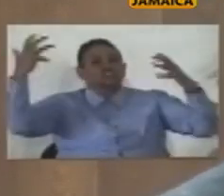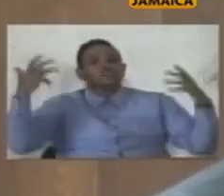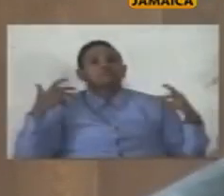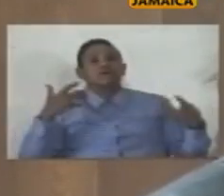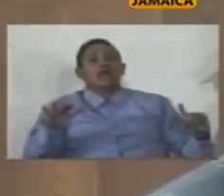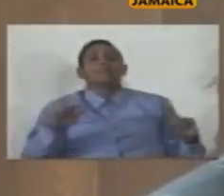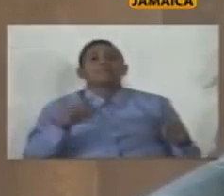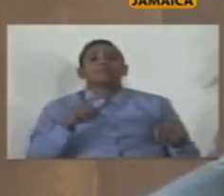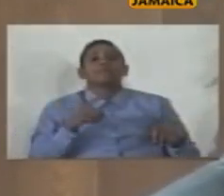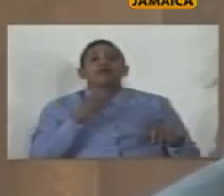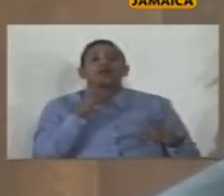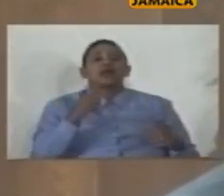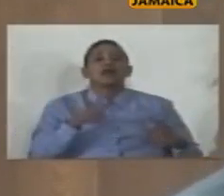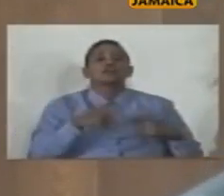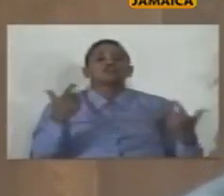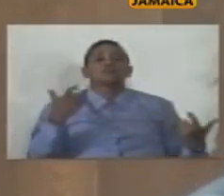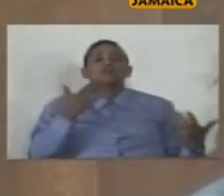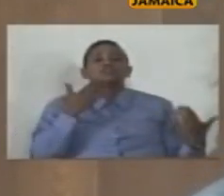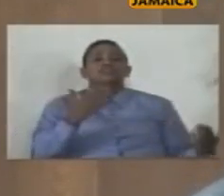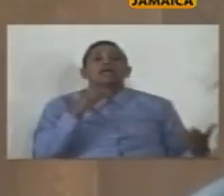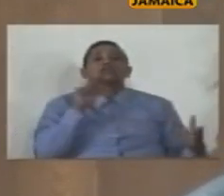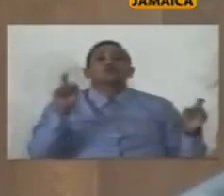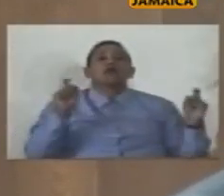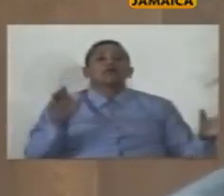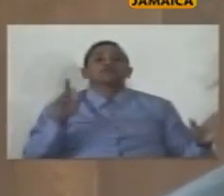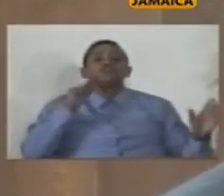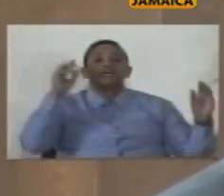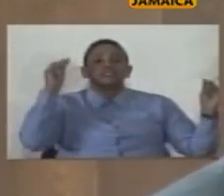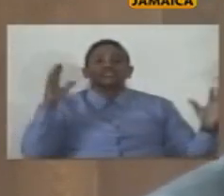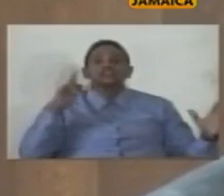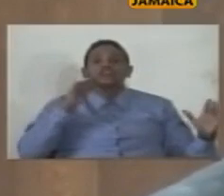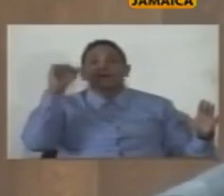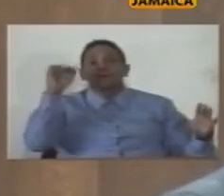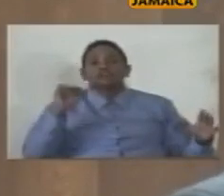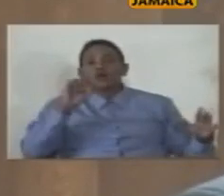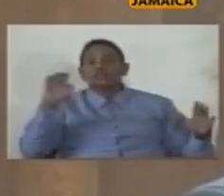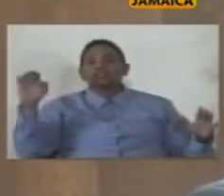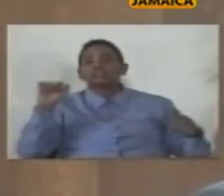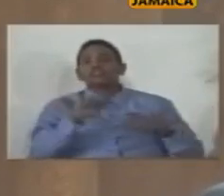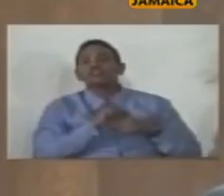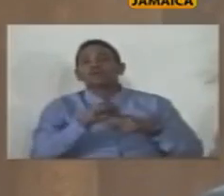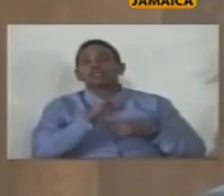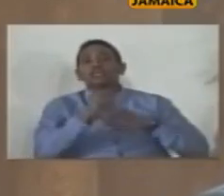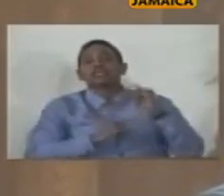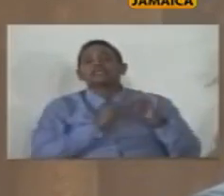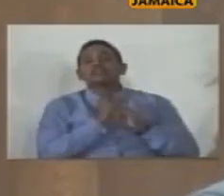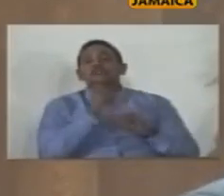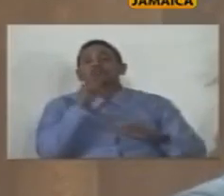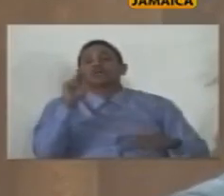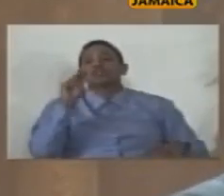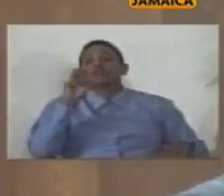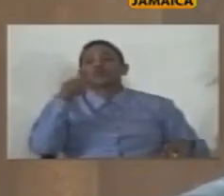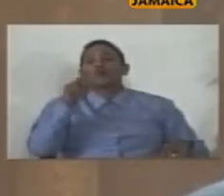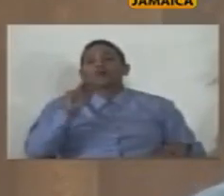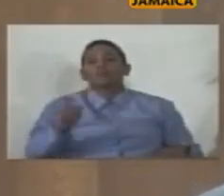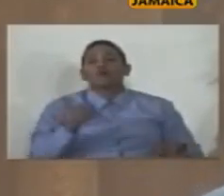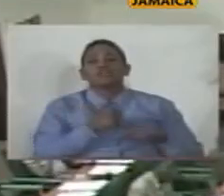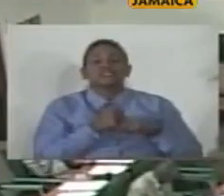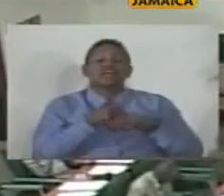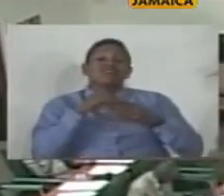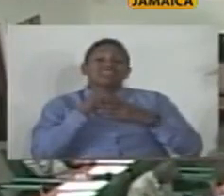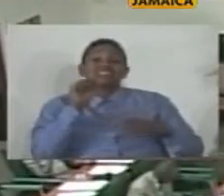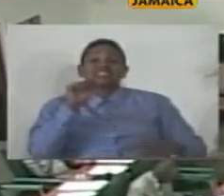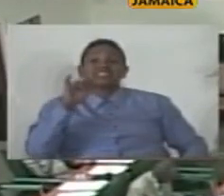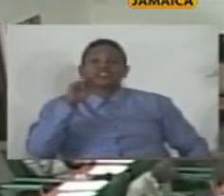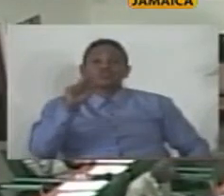tremendous thanks to the administration and teachers of the Southeast Training Institute and Newport, Winston Jones High School,